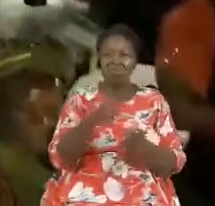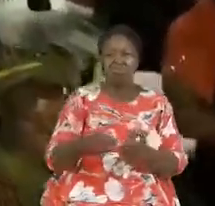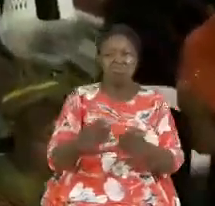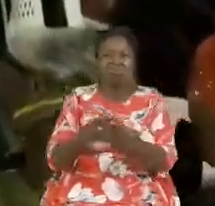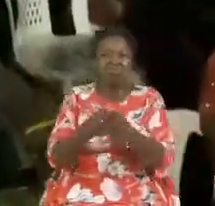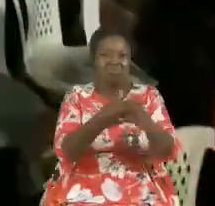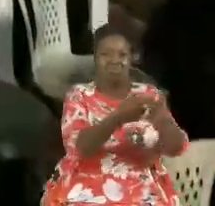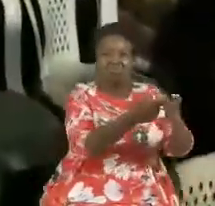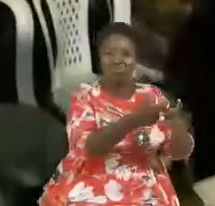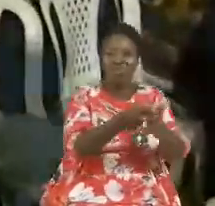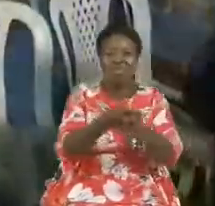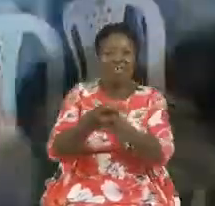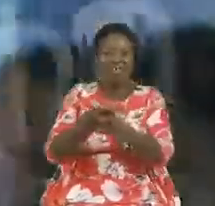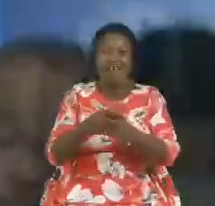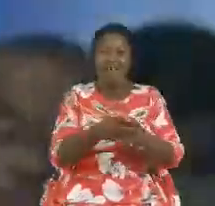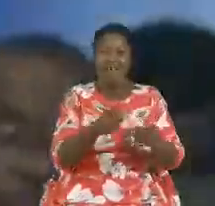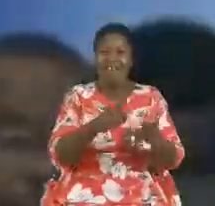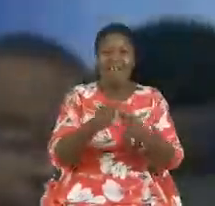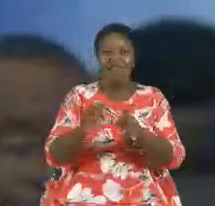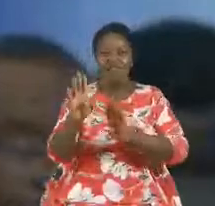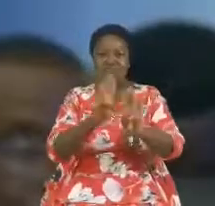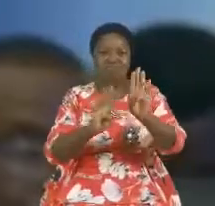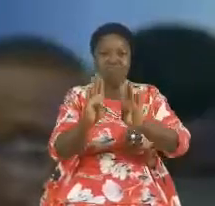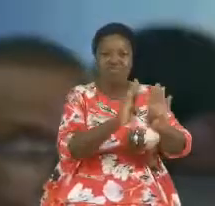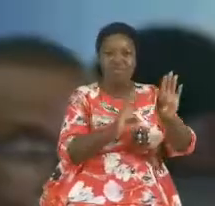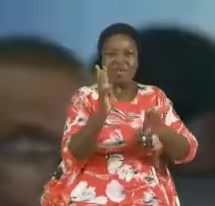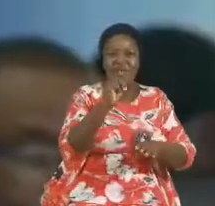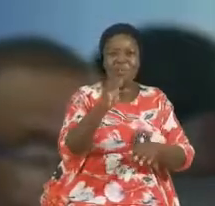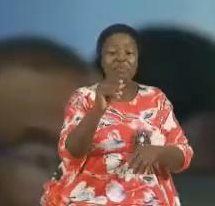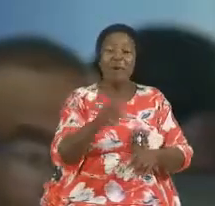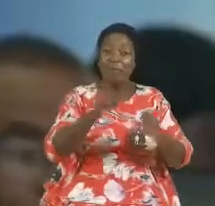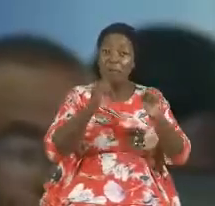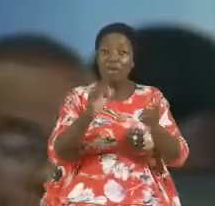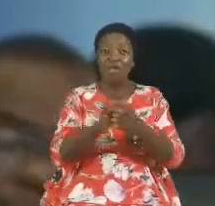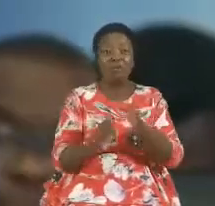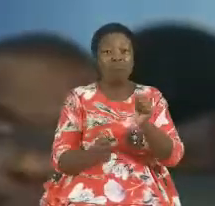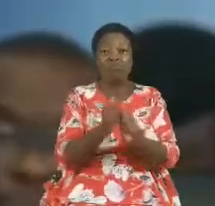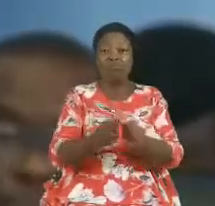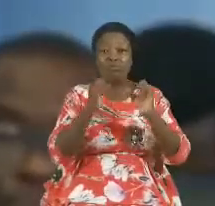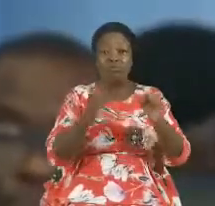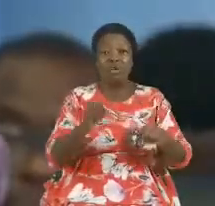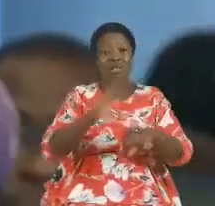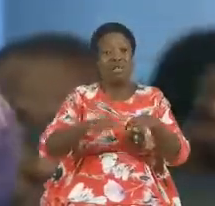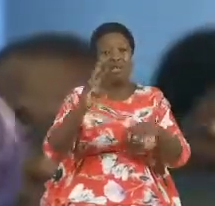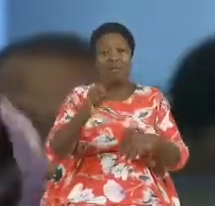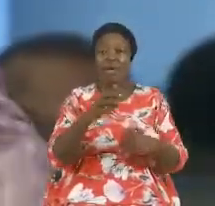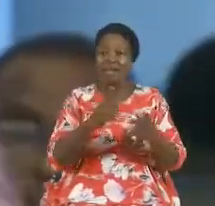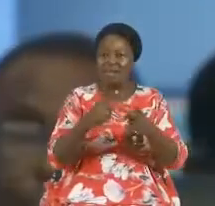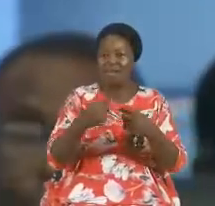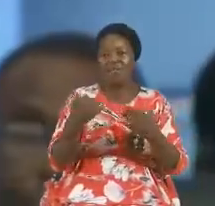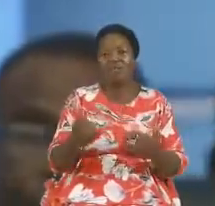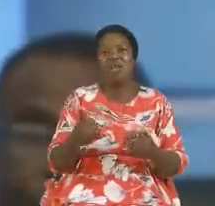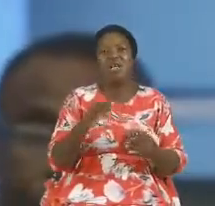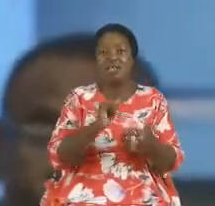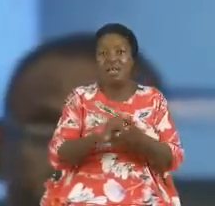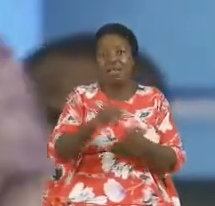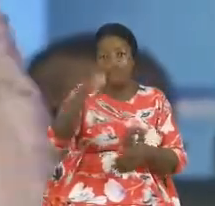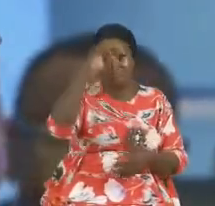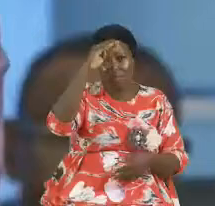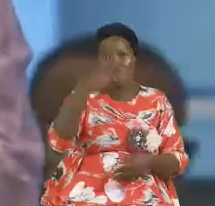somebody was being chased about by power stronger than